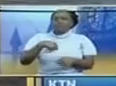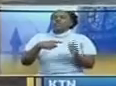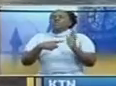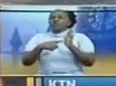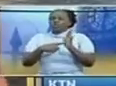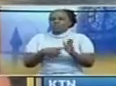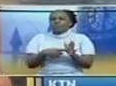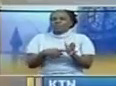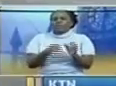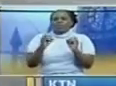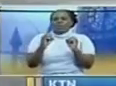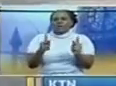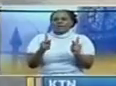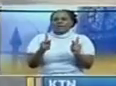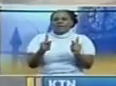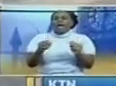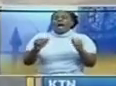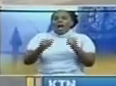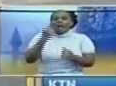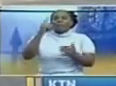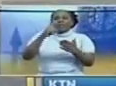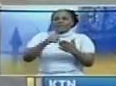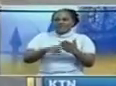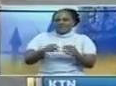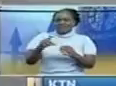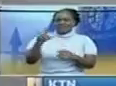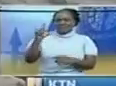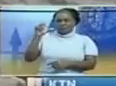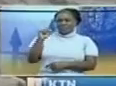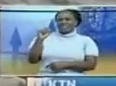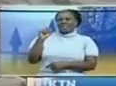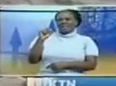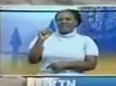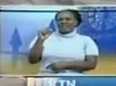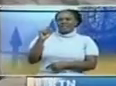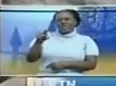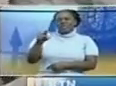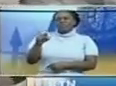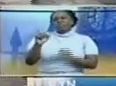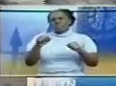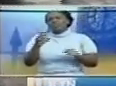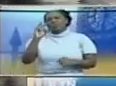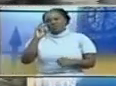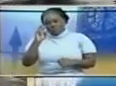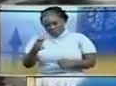how. Okay. But what is happening is, take. You have probably seen them